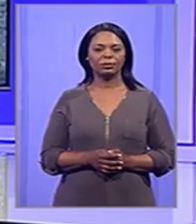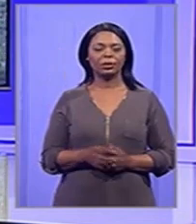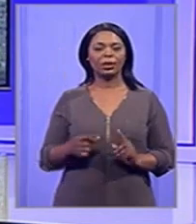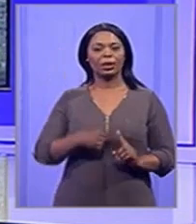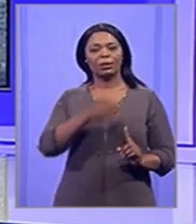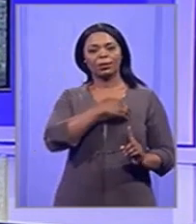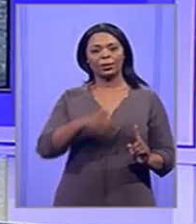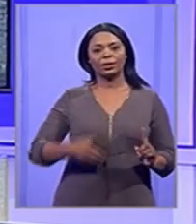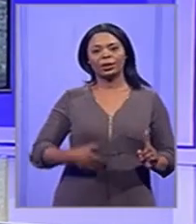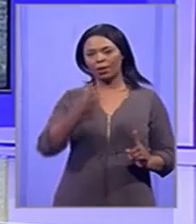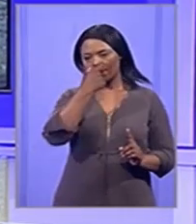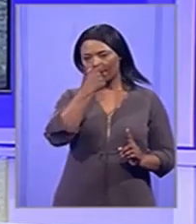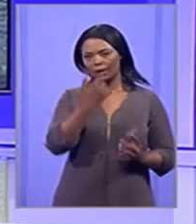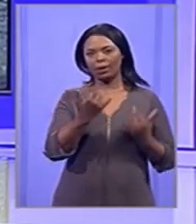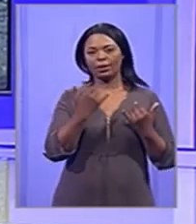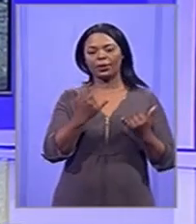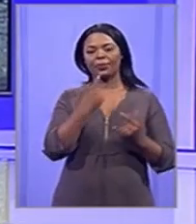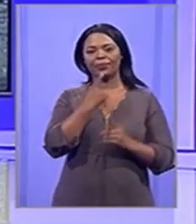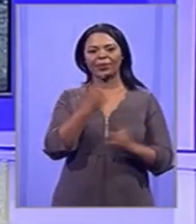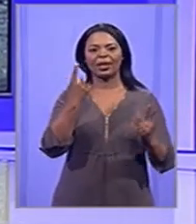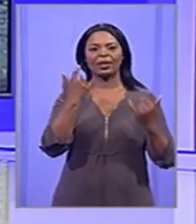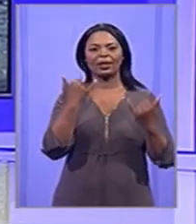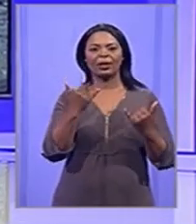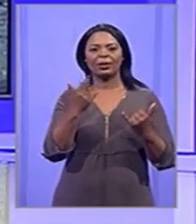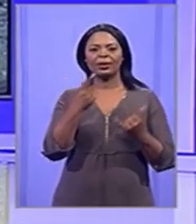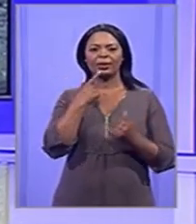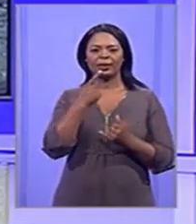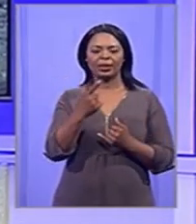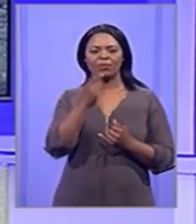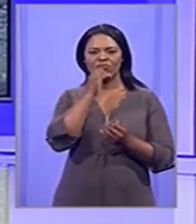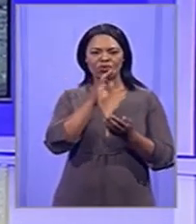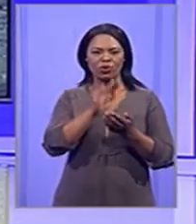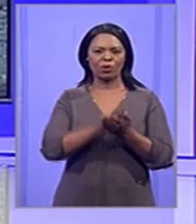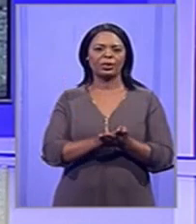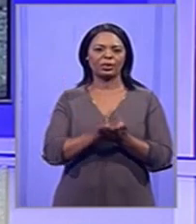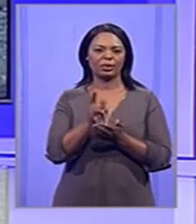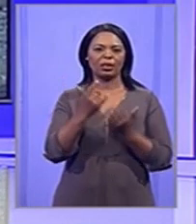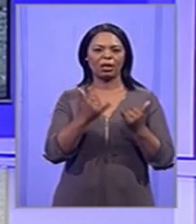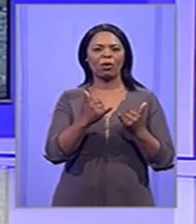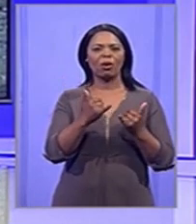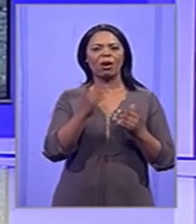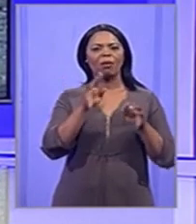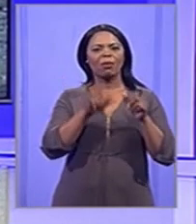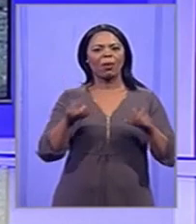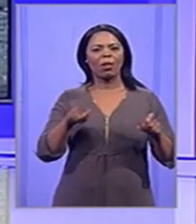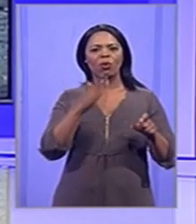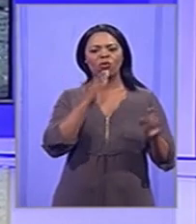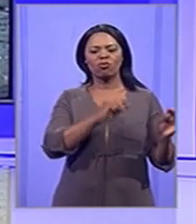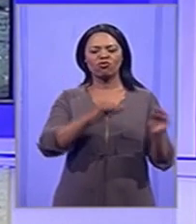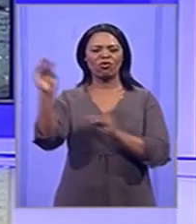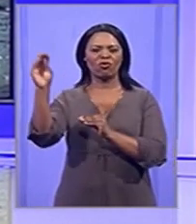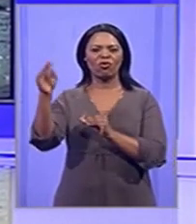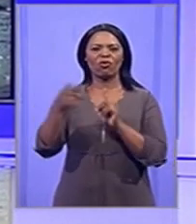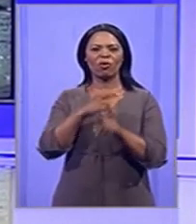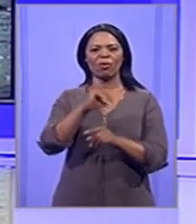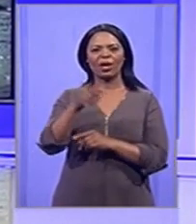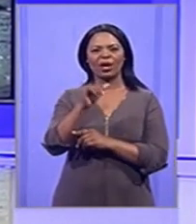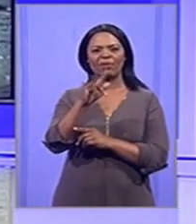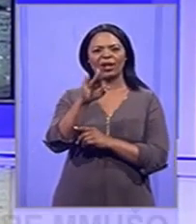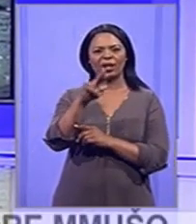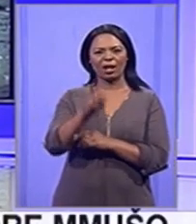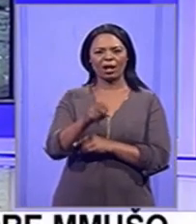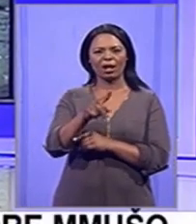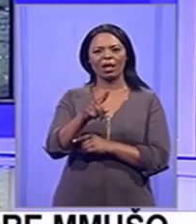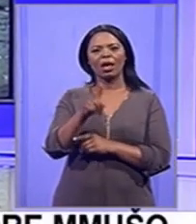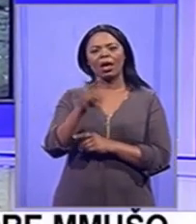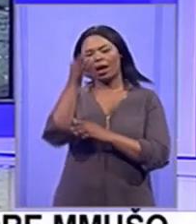MoPresidente Cyril Ramaphosa o tshepisitse badudi bao ba tlositswego magaeng a bona ka Jagersfontein gore mmušo o tla aga